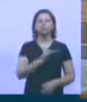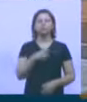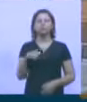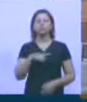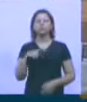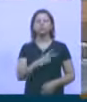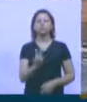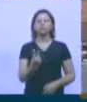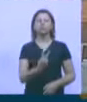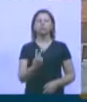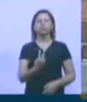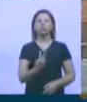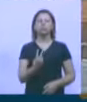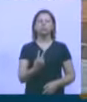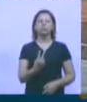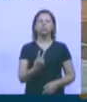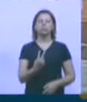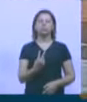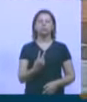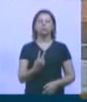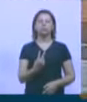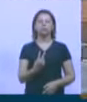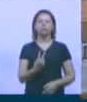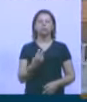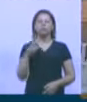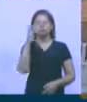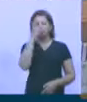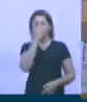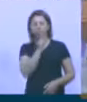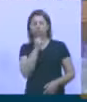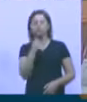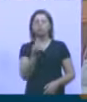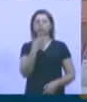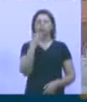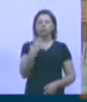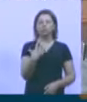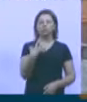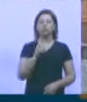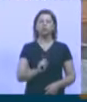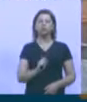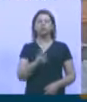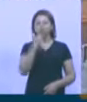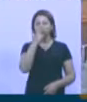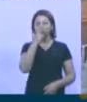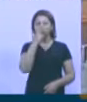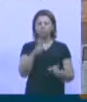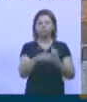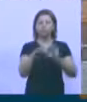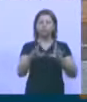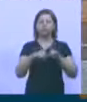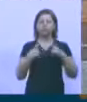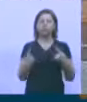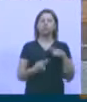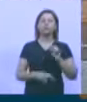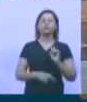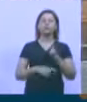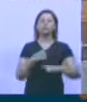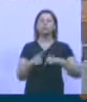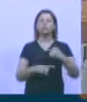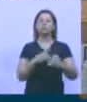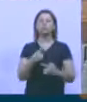casos bonitos, melhor dizendo, bons casos, de que aparentemente eram de libertação, mas que